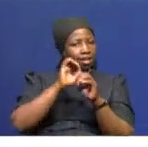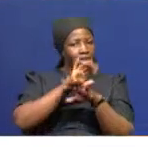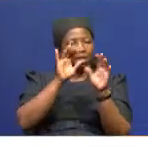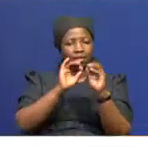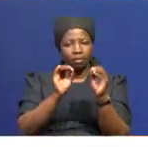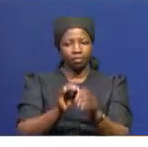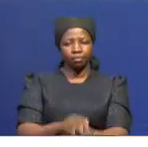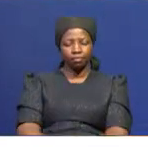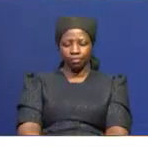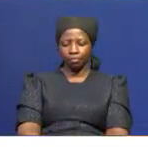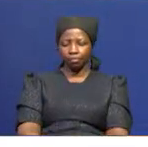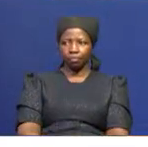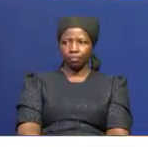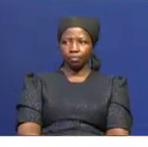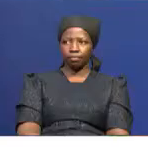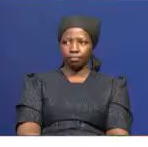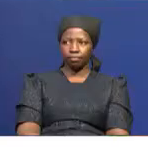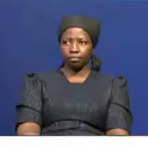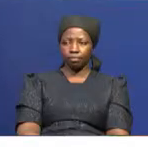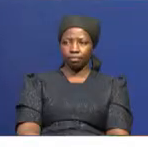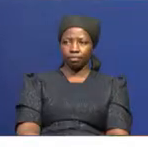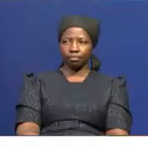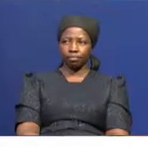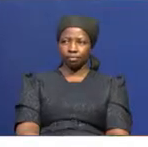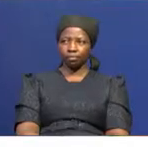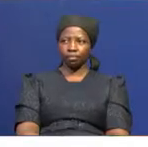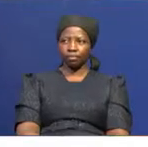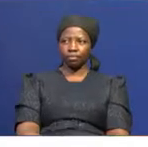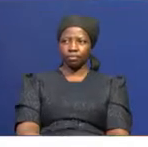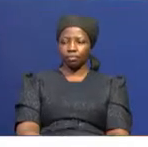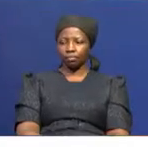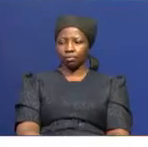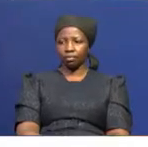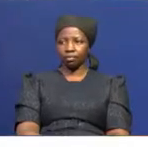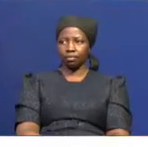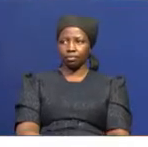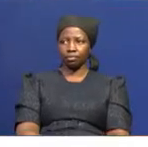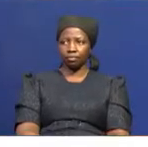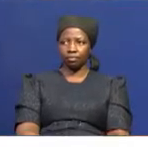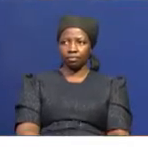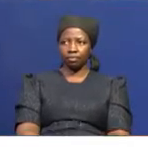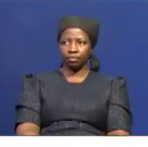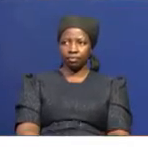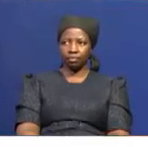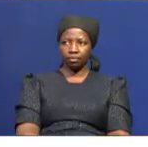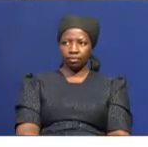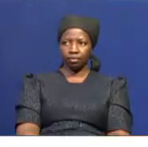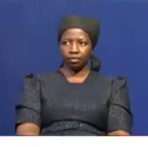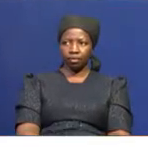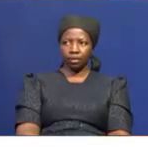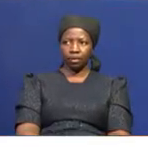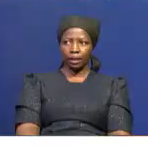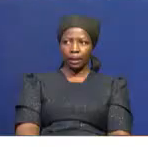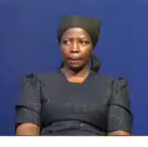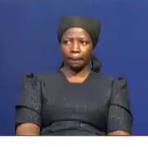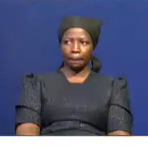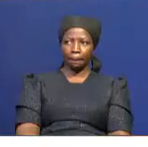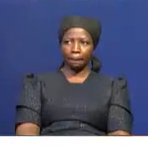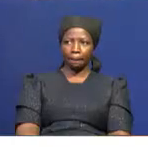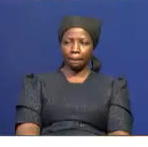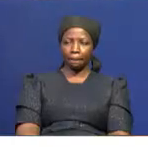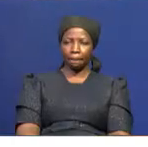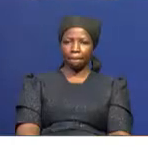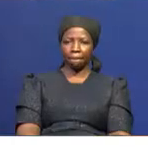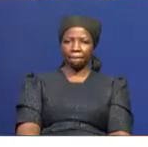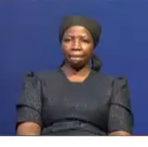And some are even threatening to go to the street from tomorrow. From where you sit, do you think that's the prudent path to take to